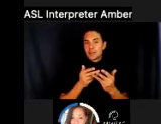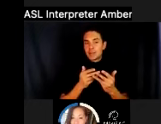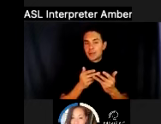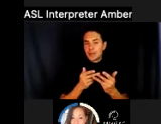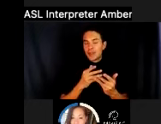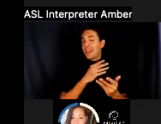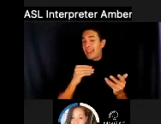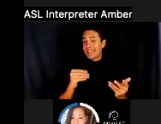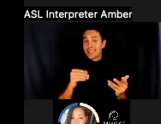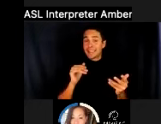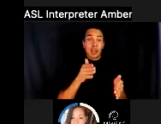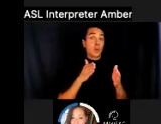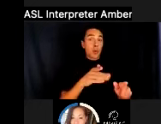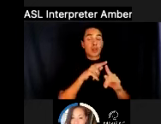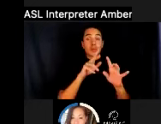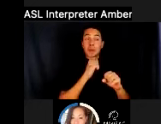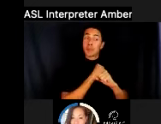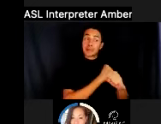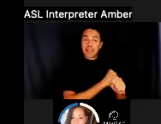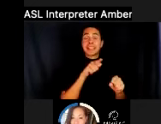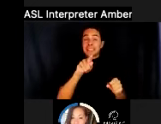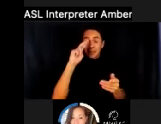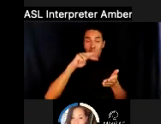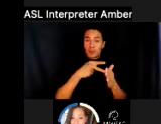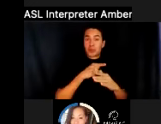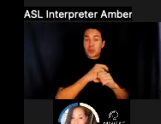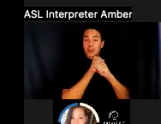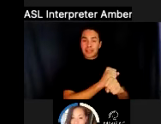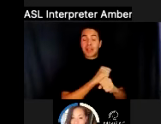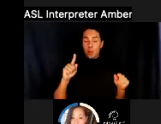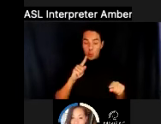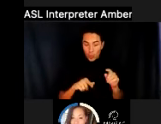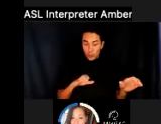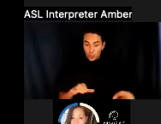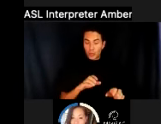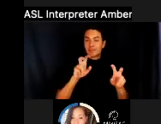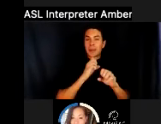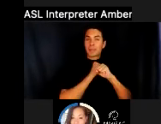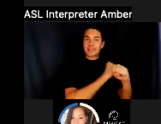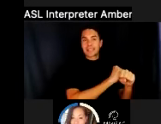it is a way to protect the victims. That's what we're doing, is we're trying to protect them.